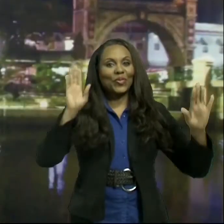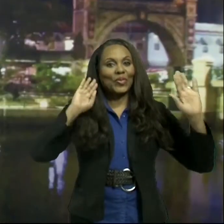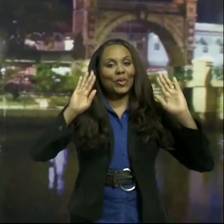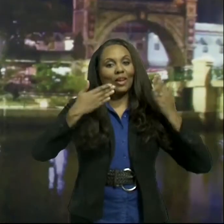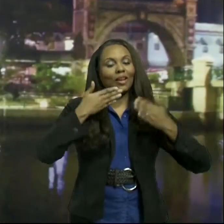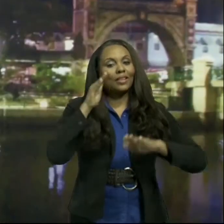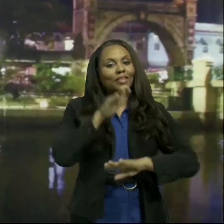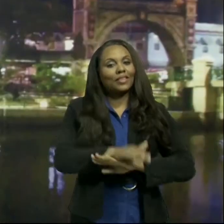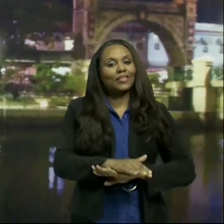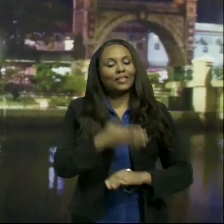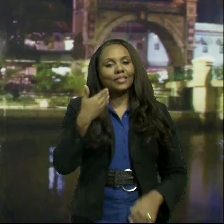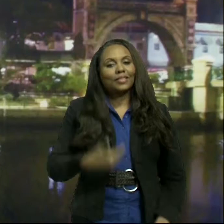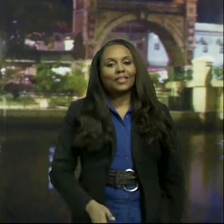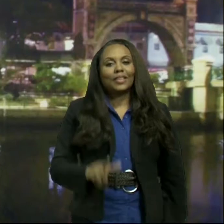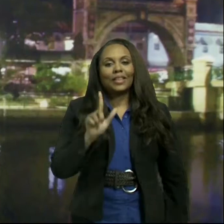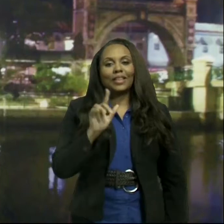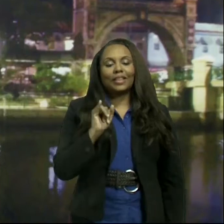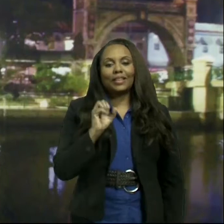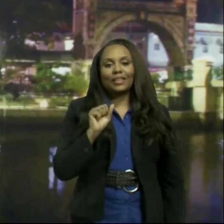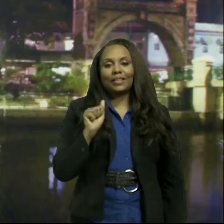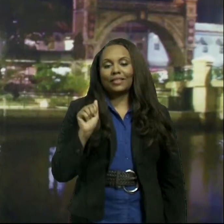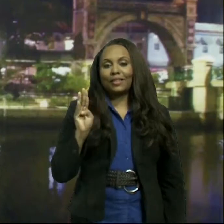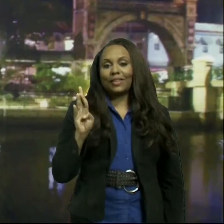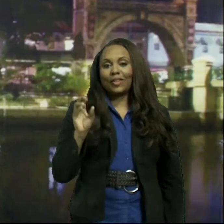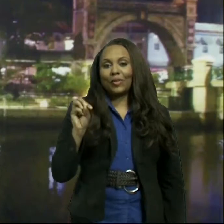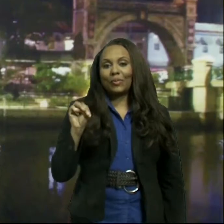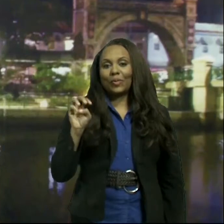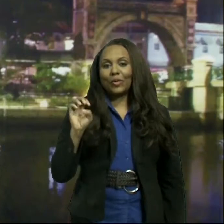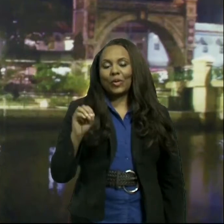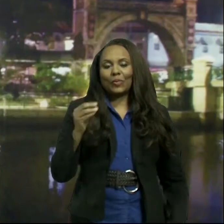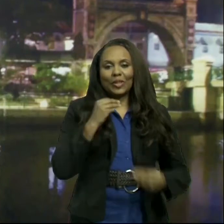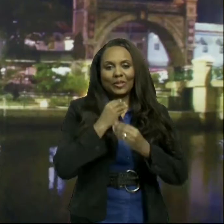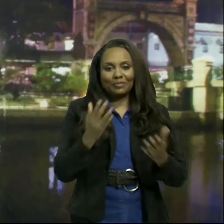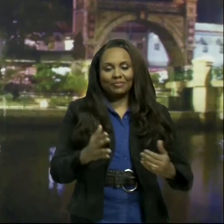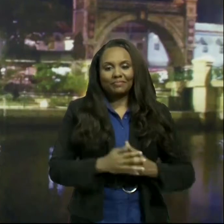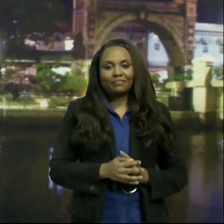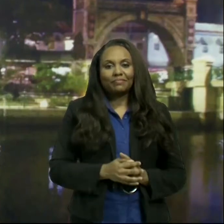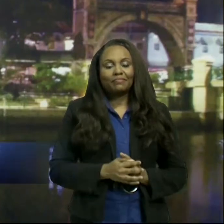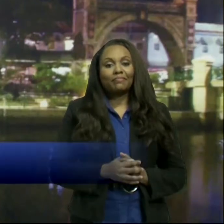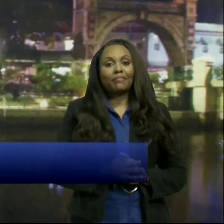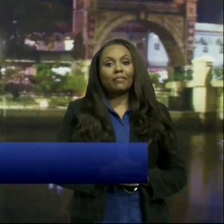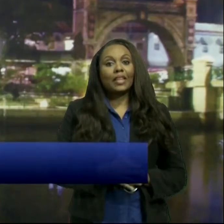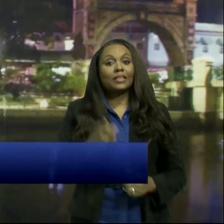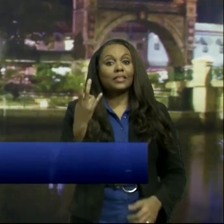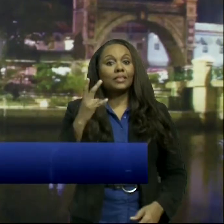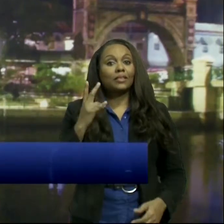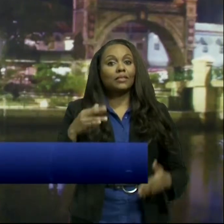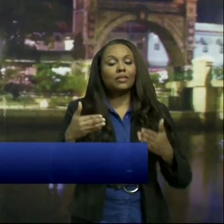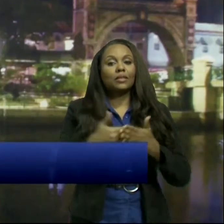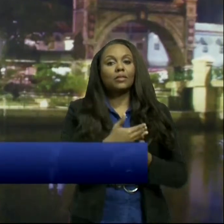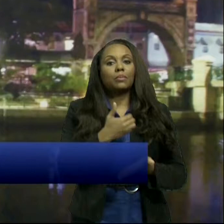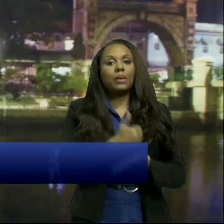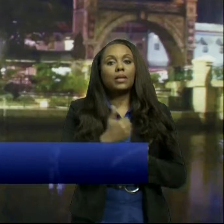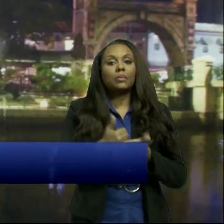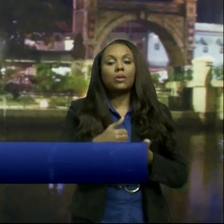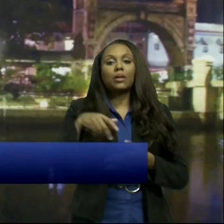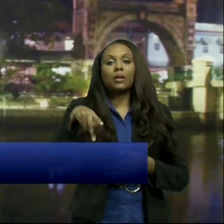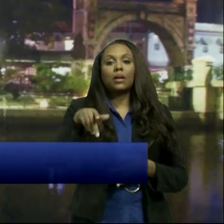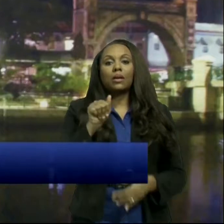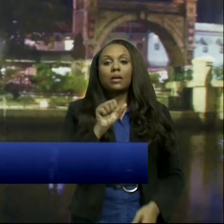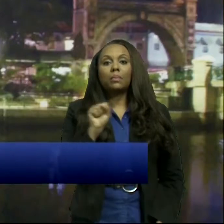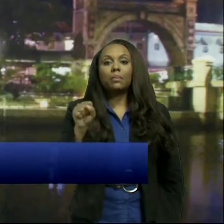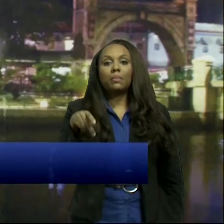Very good evening to you. I'm Lisa Broom with the CBC Evening News. In our top story tonight, we hear that the 17